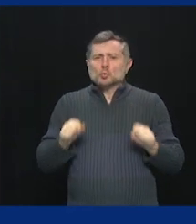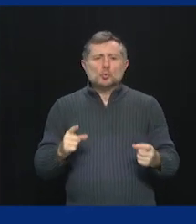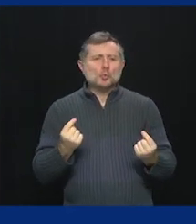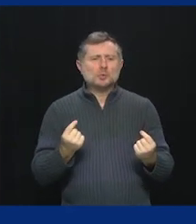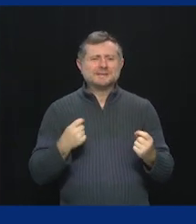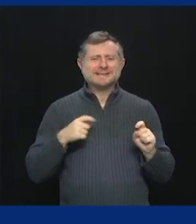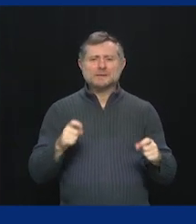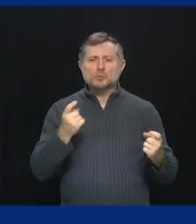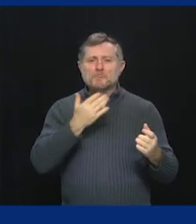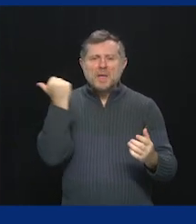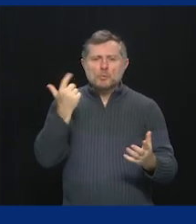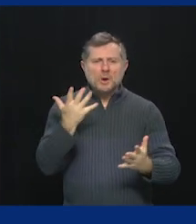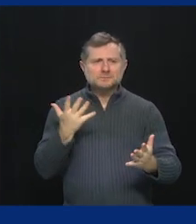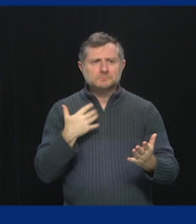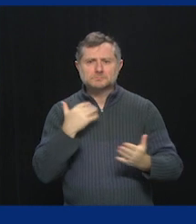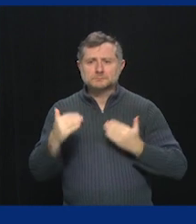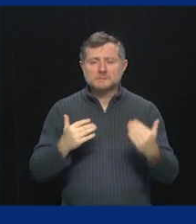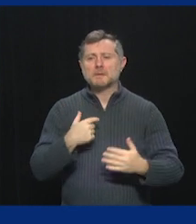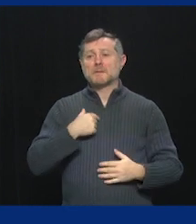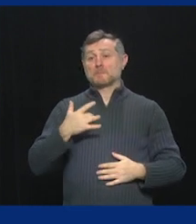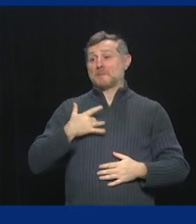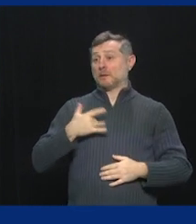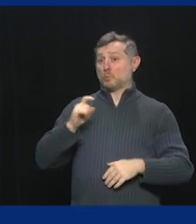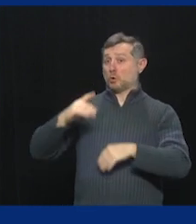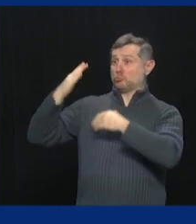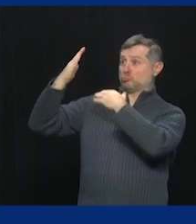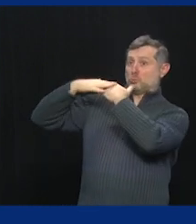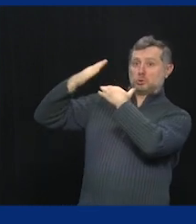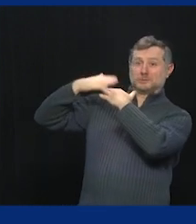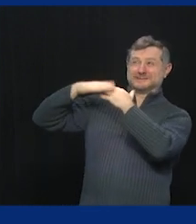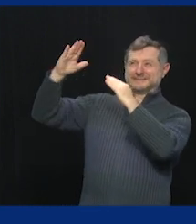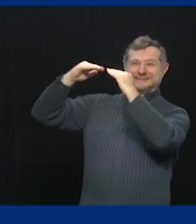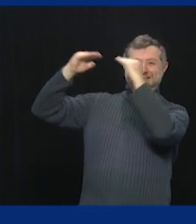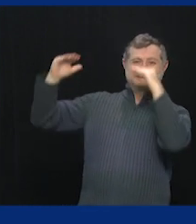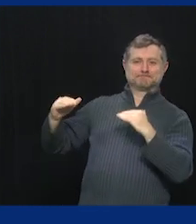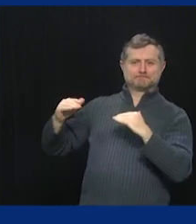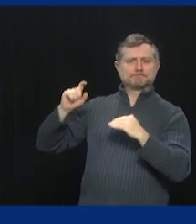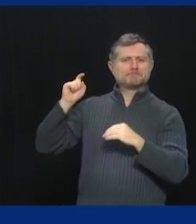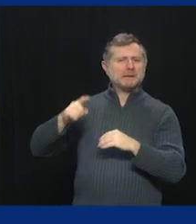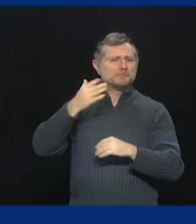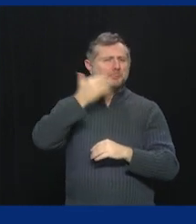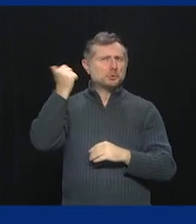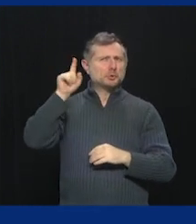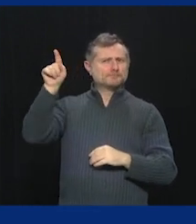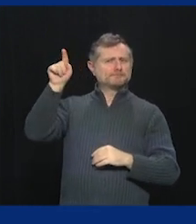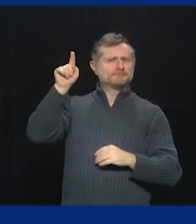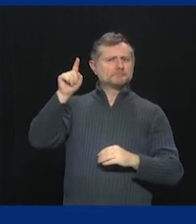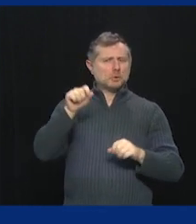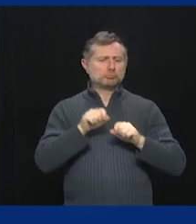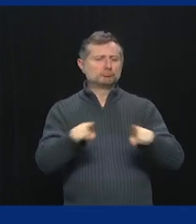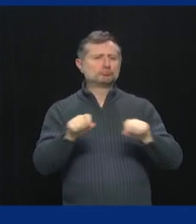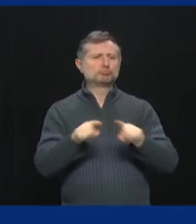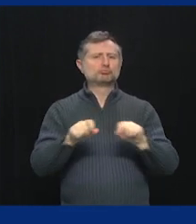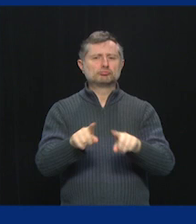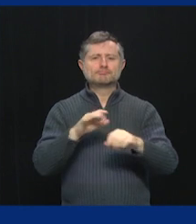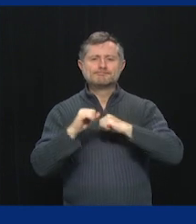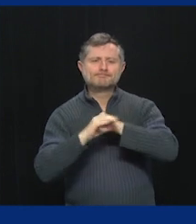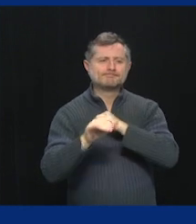there has to be a better warning system for people who are in their homes. We know where they are. And whether